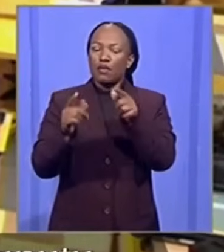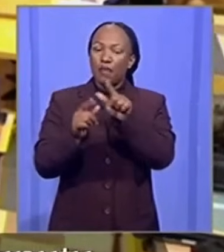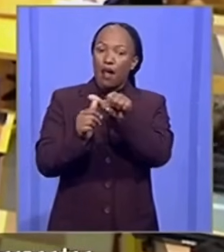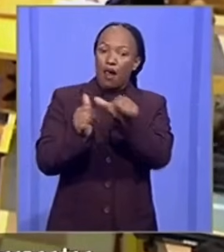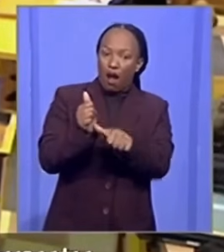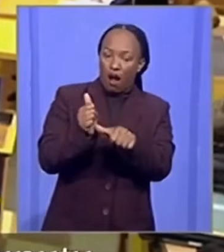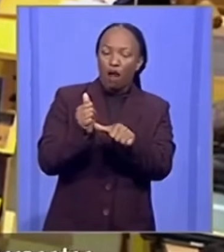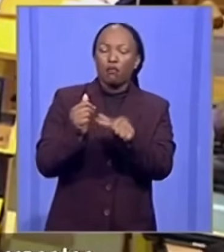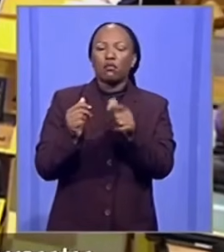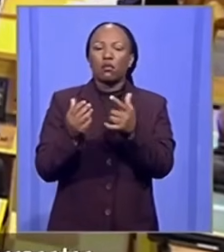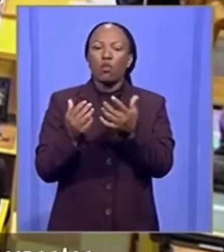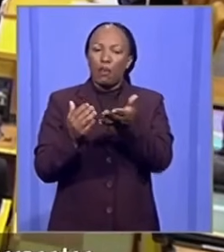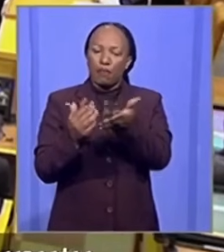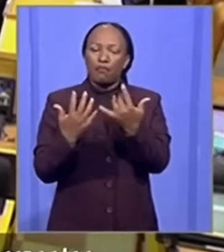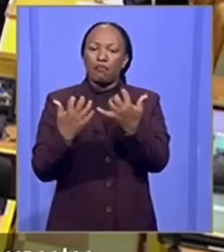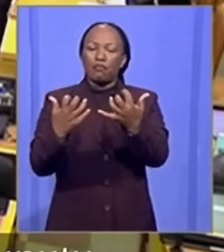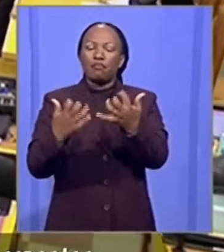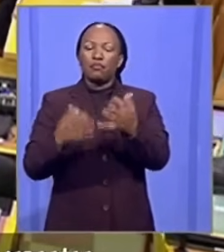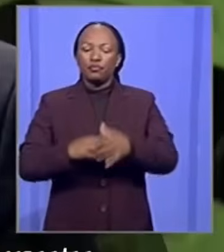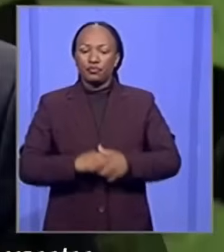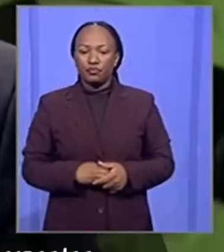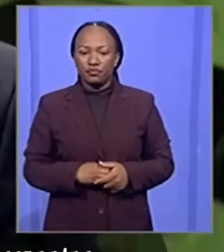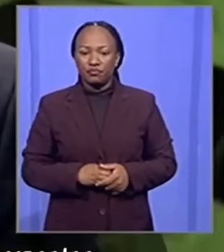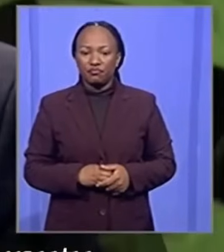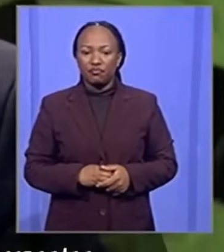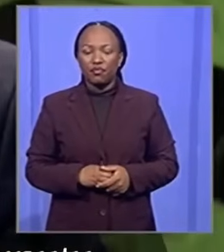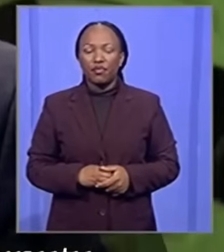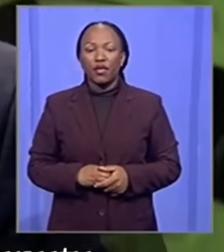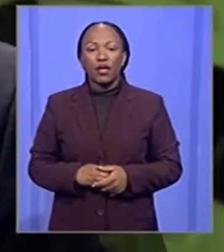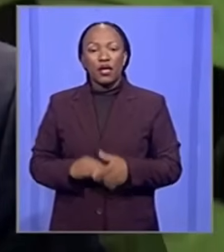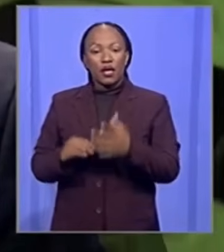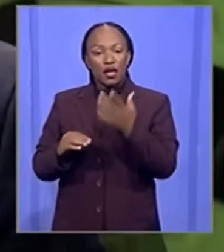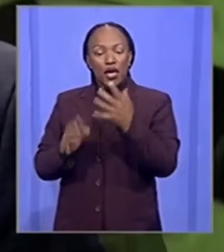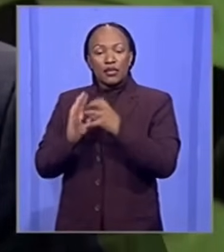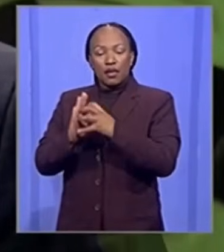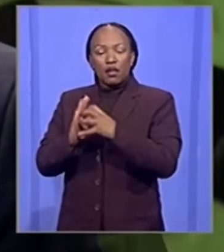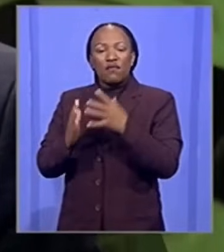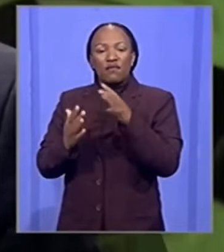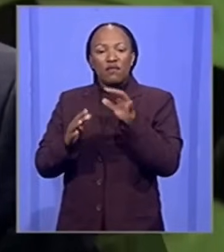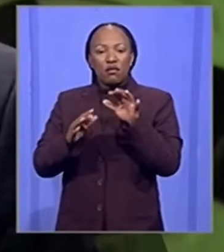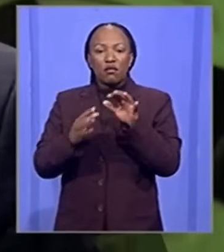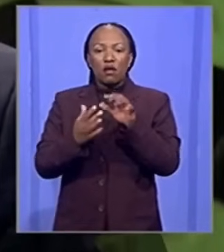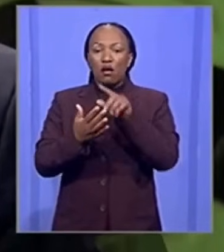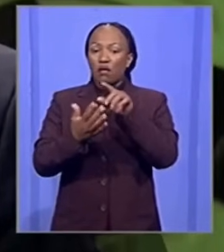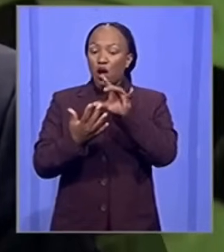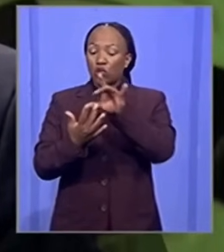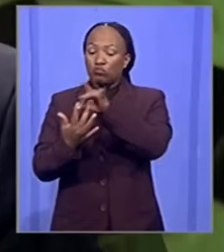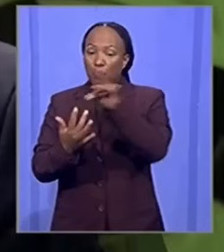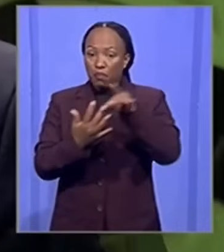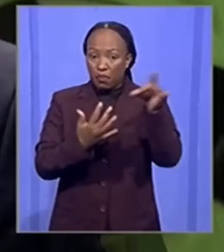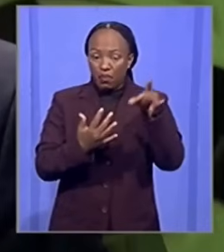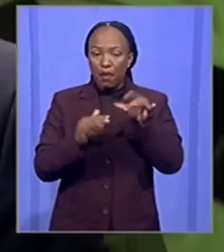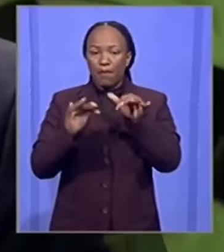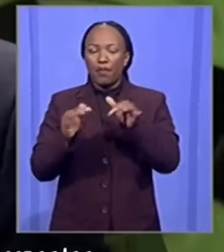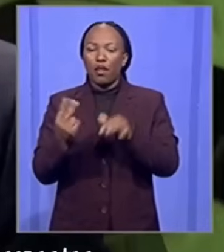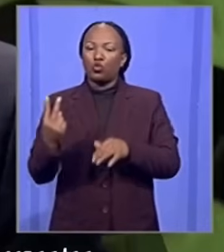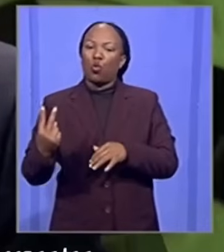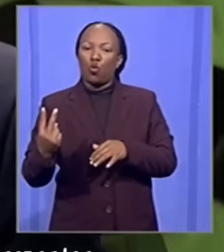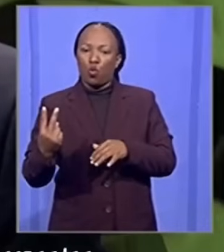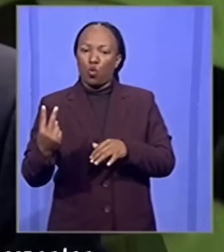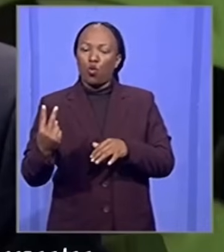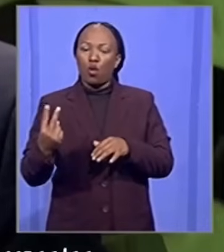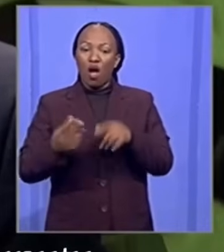mopresidente. And should there be more than one candidate, the voting procedure indicates that a member